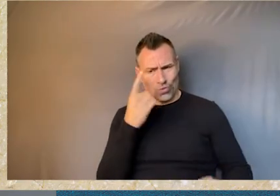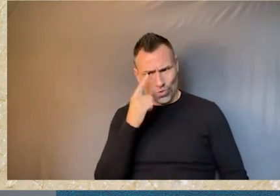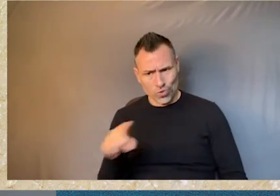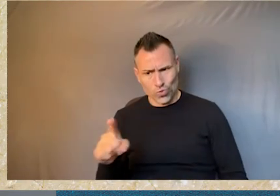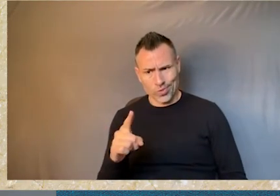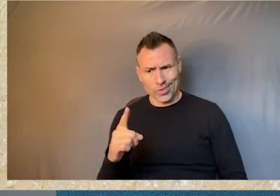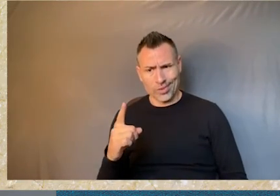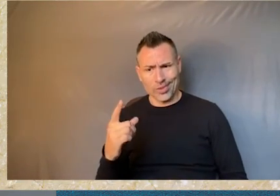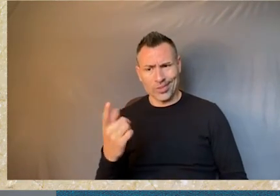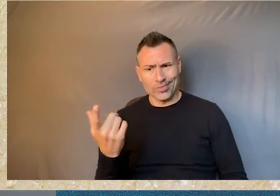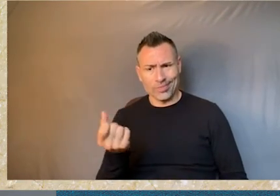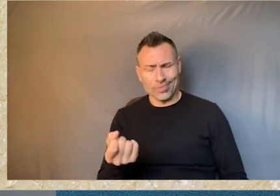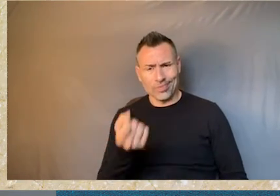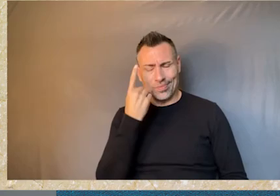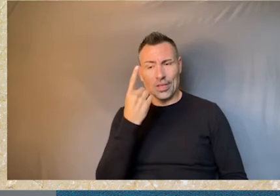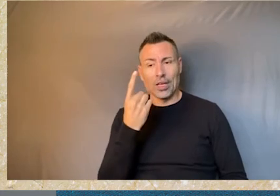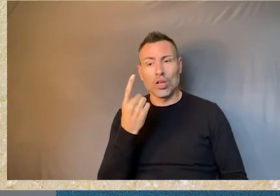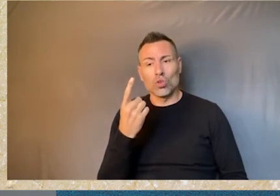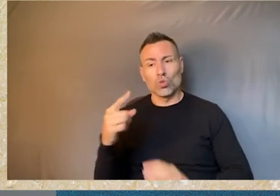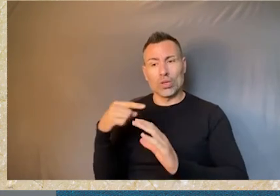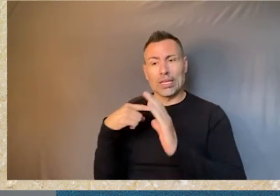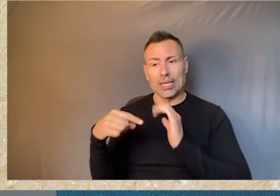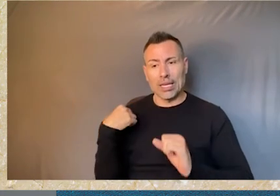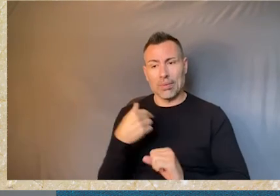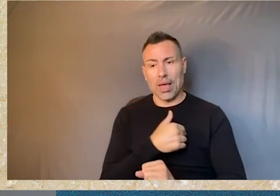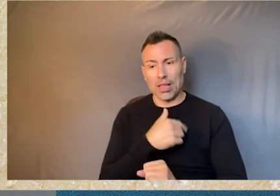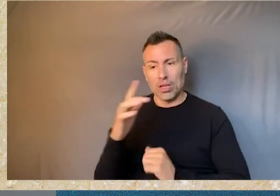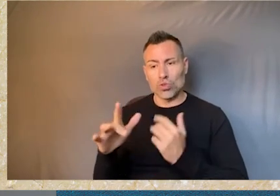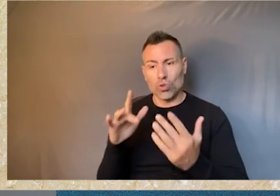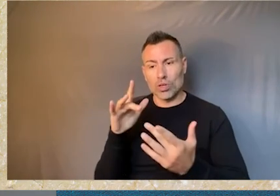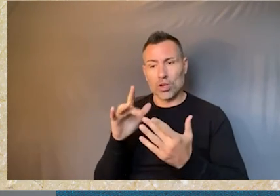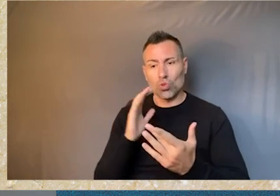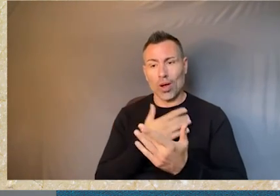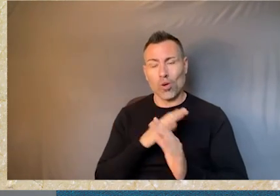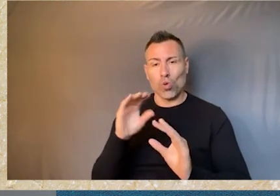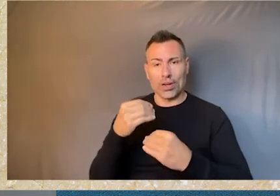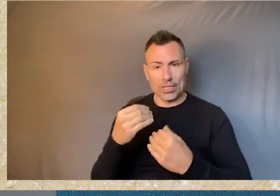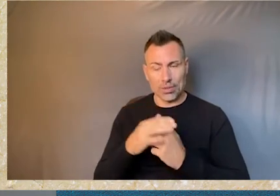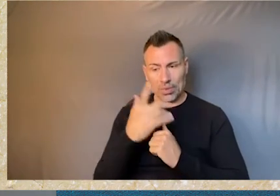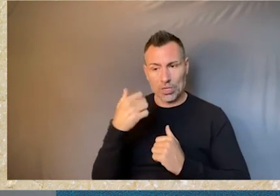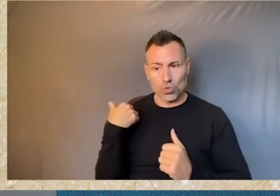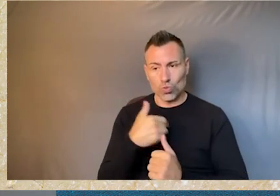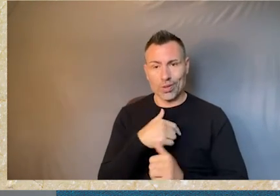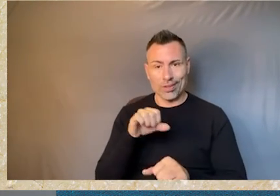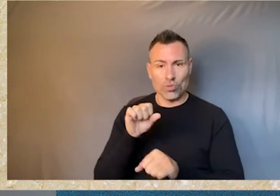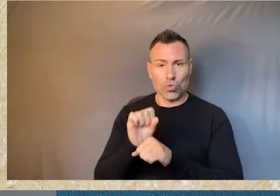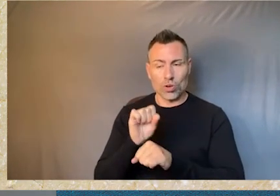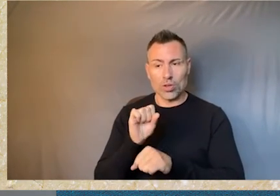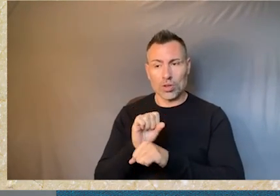make sense, you can always send us an email or reach out to our organization, because we are working